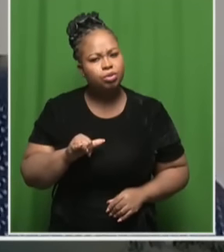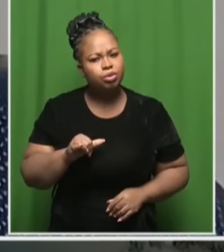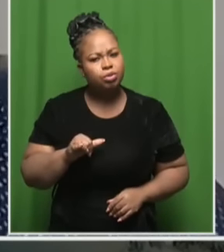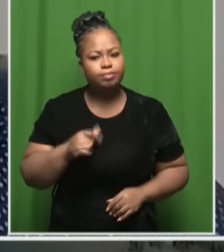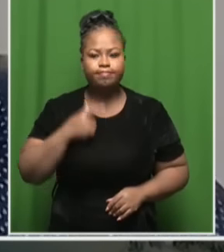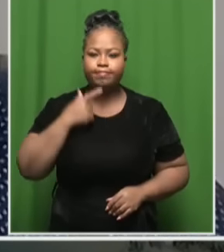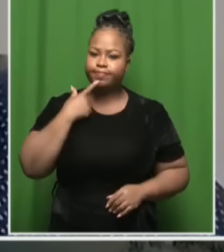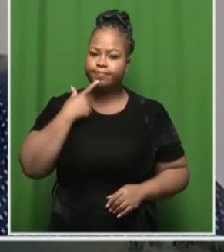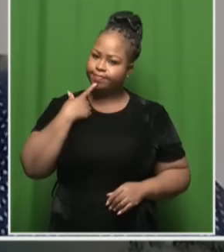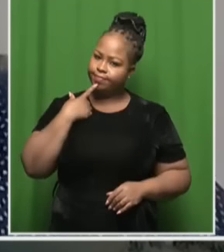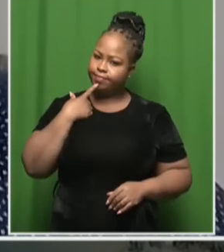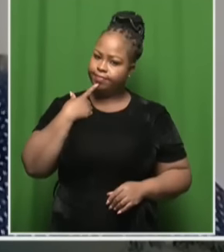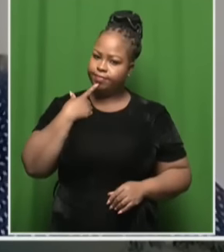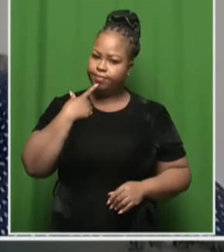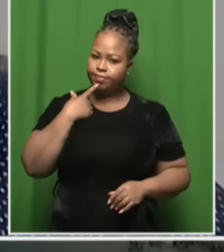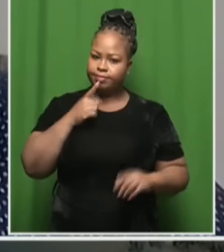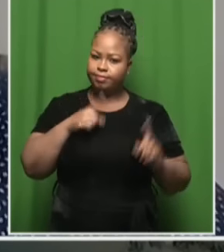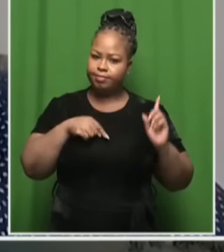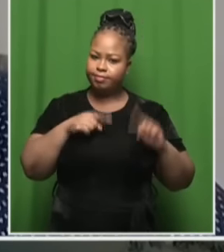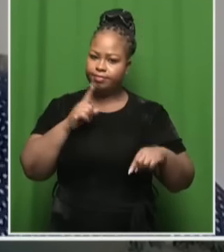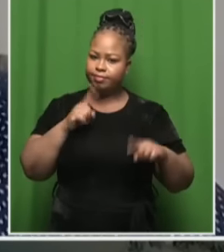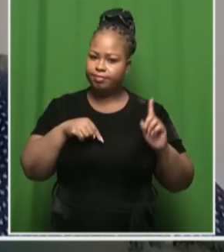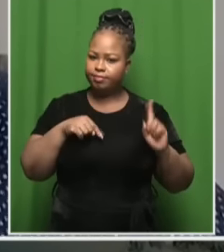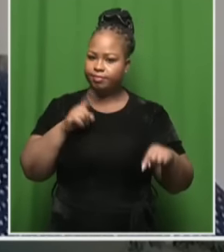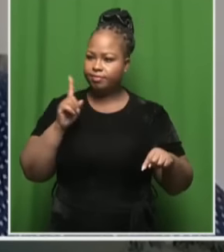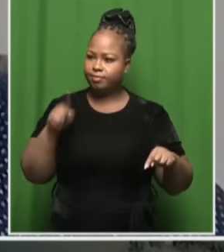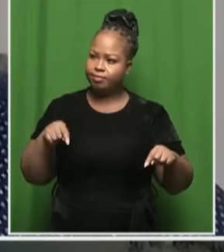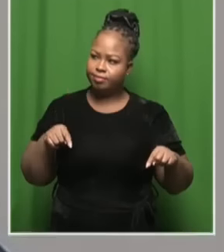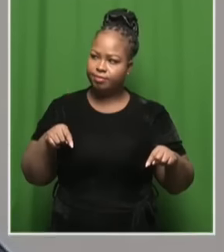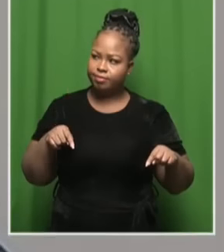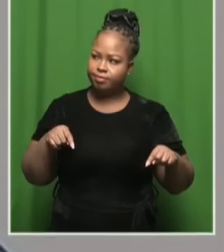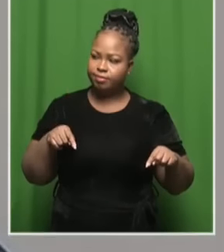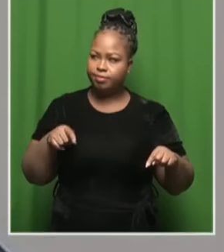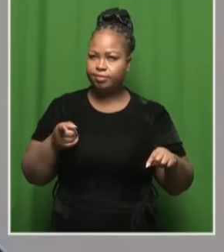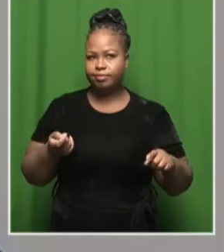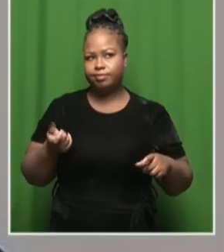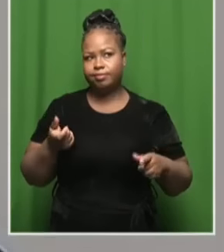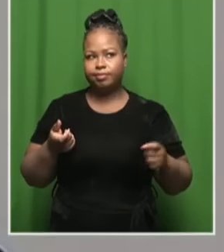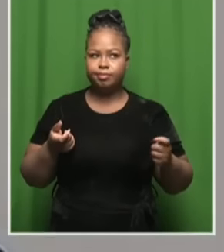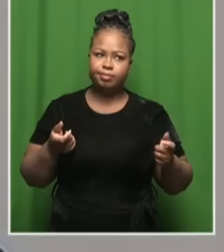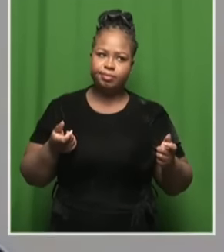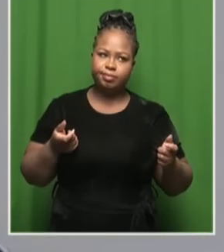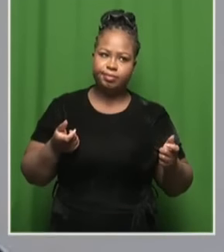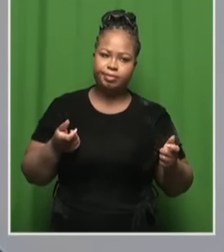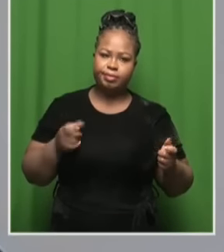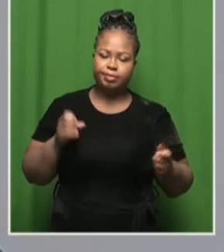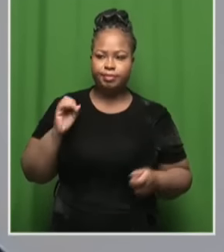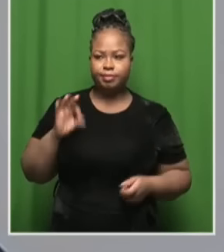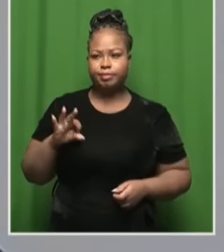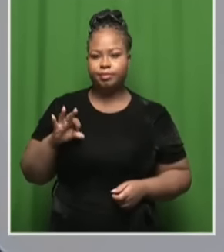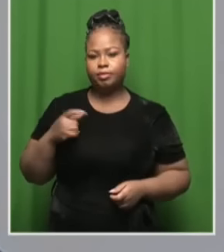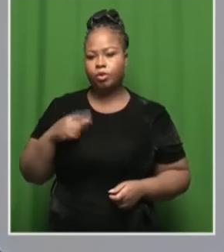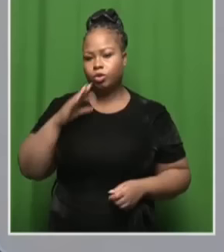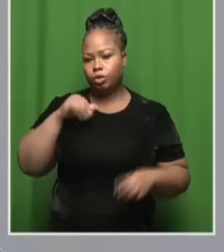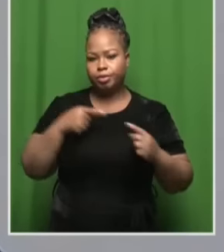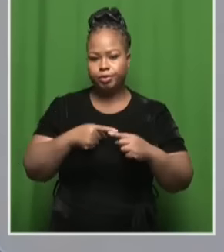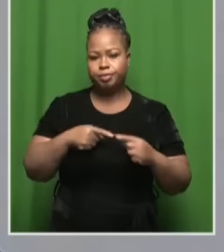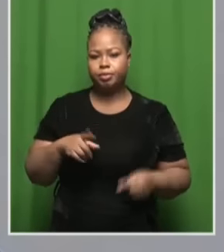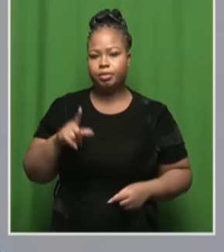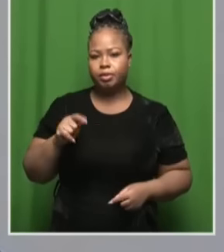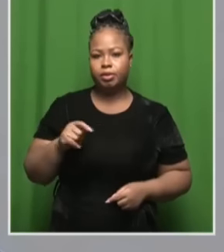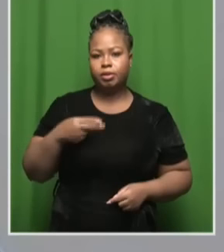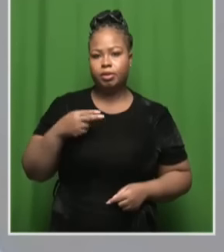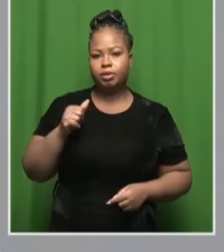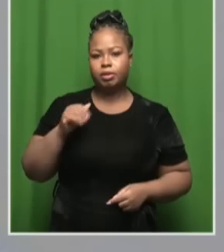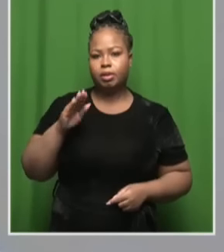Well, they vary, Sakina, and not a lot of them. If I were to talk, I will talk about the likes of Tavazimbi,